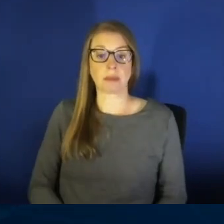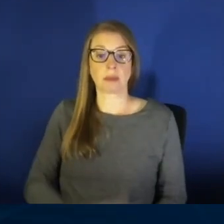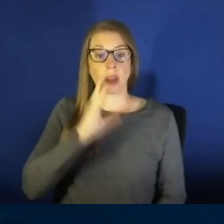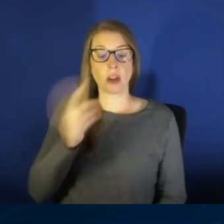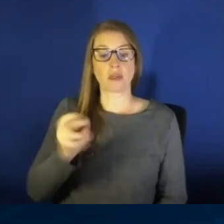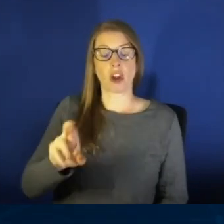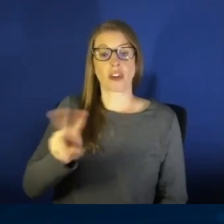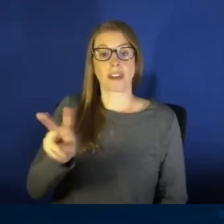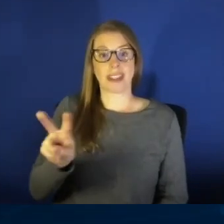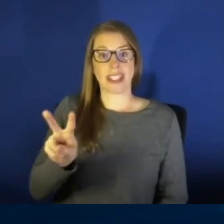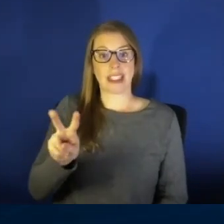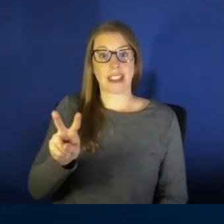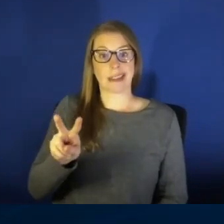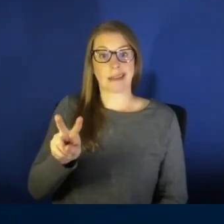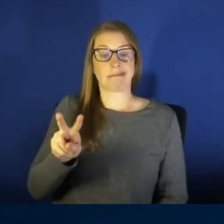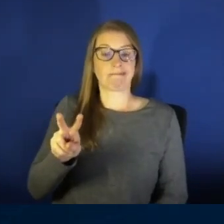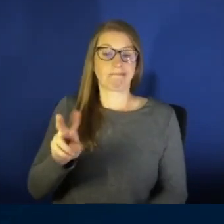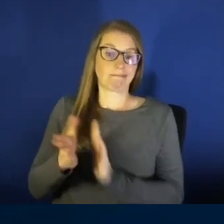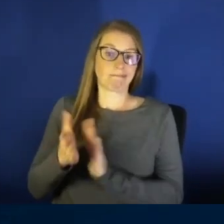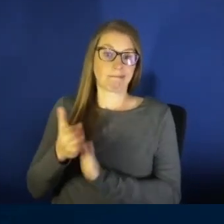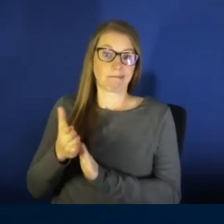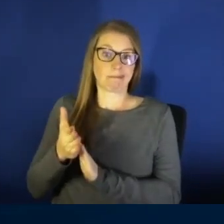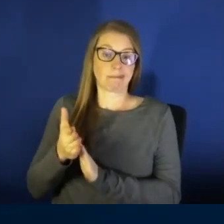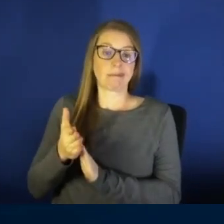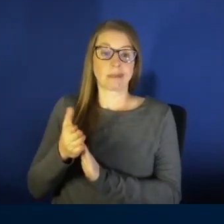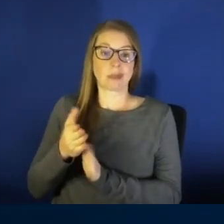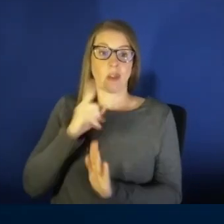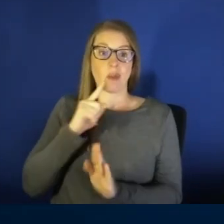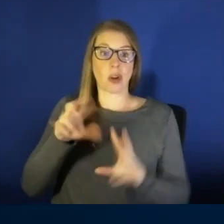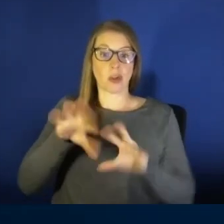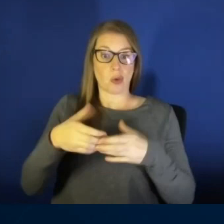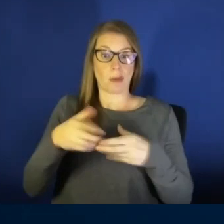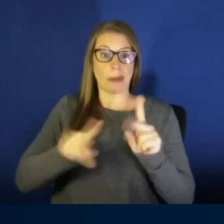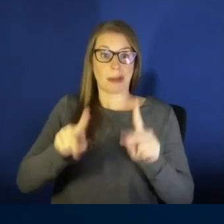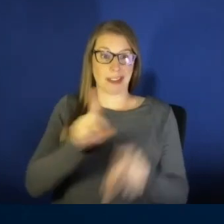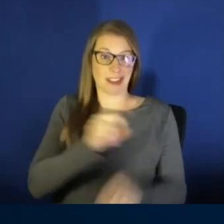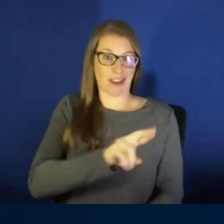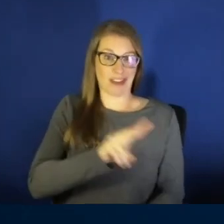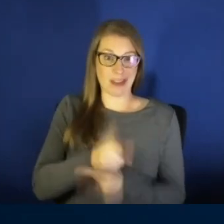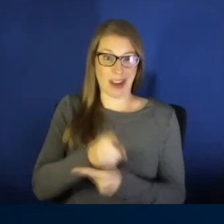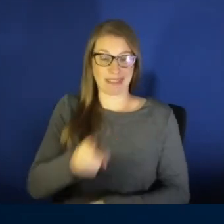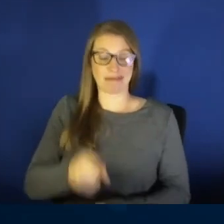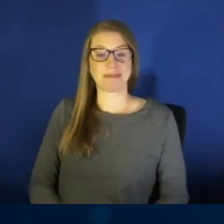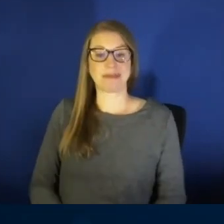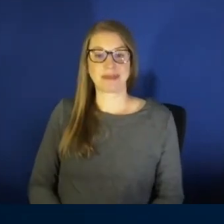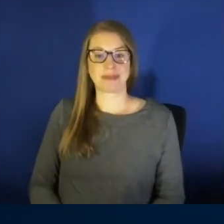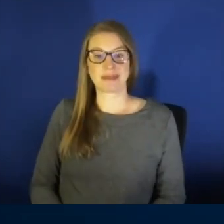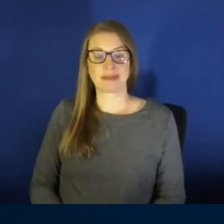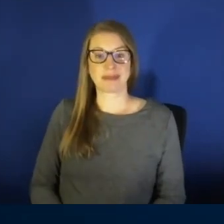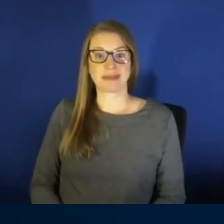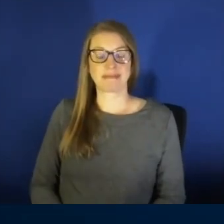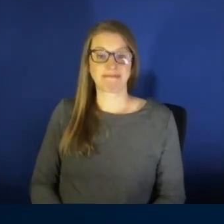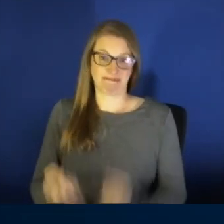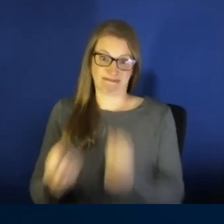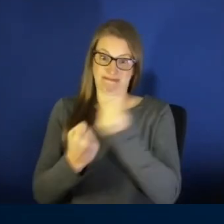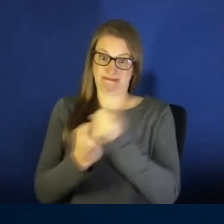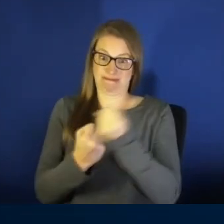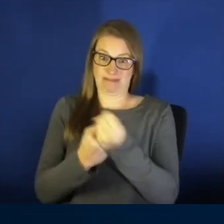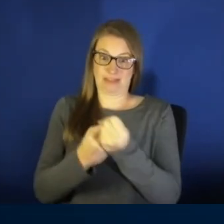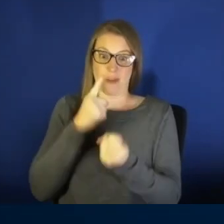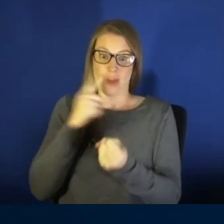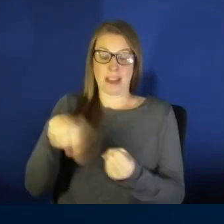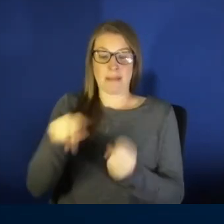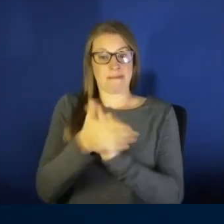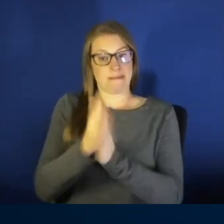credits the care that our patients receive to this group of folks, right, Dr. V? He sings your praises to get them well. Tell us a little bit